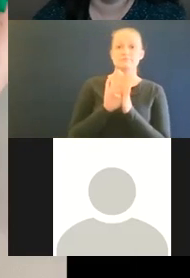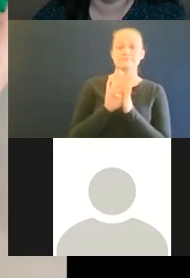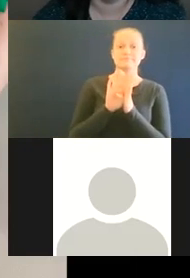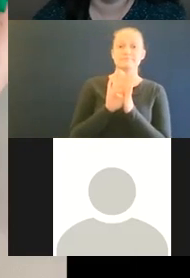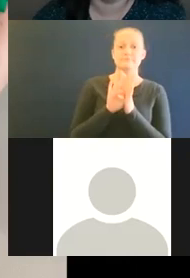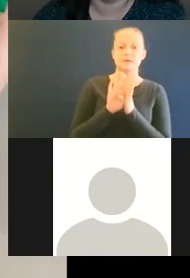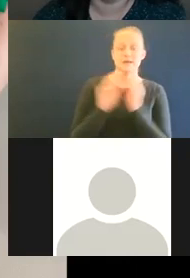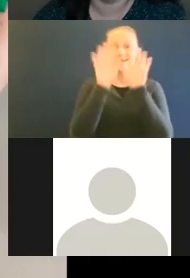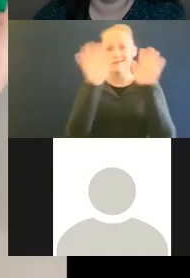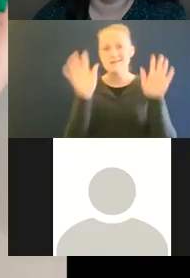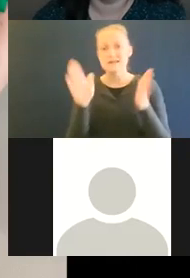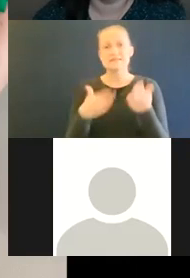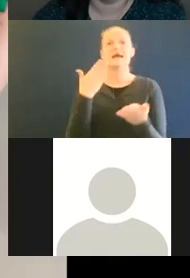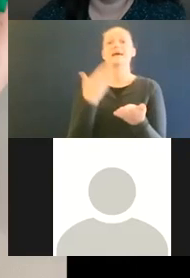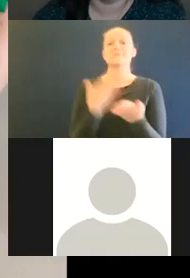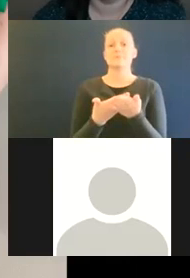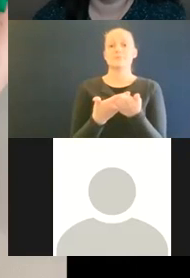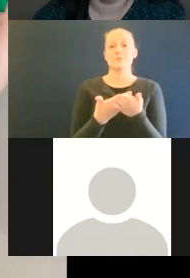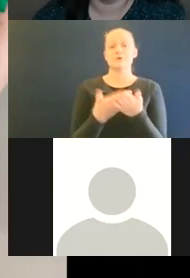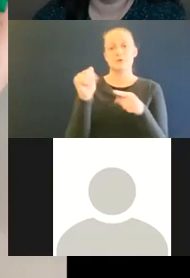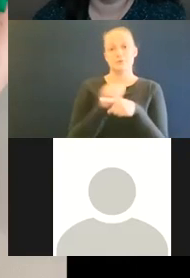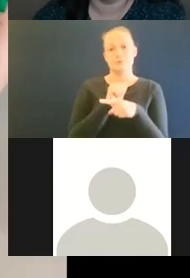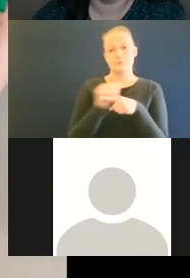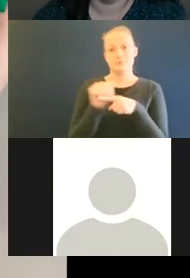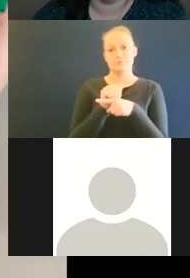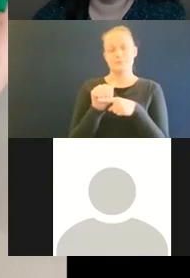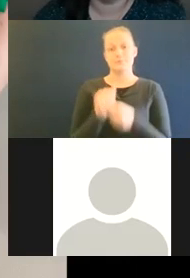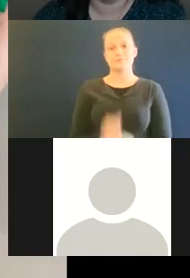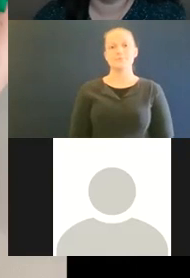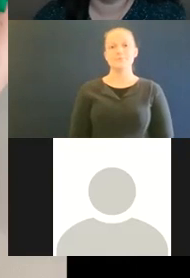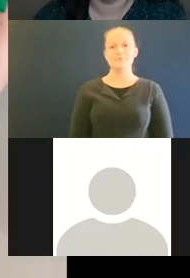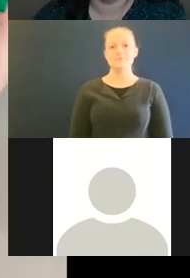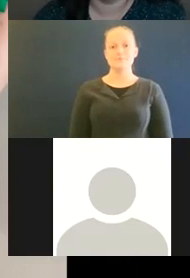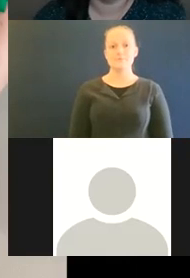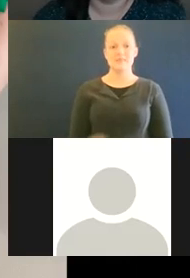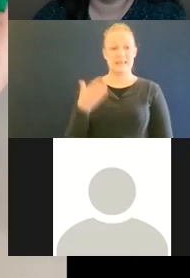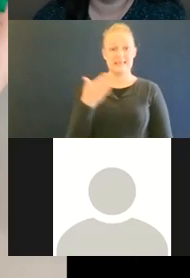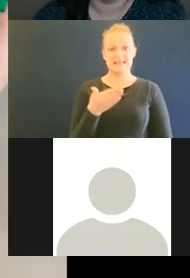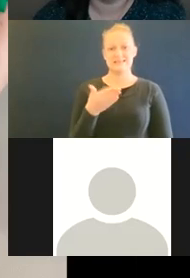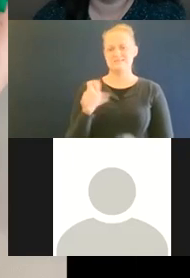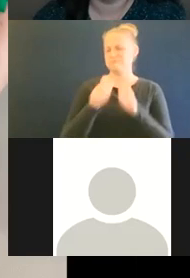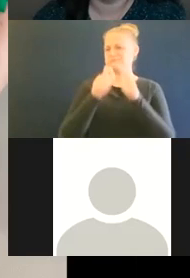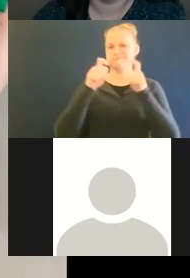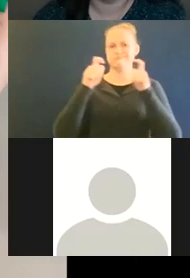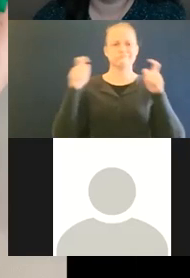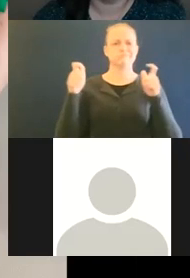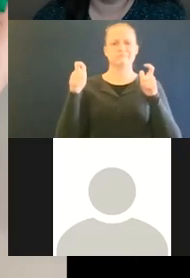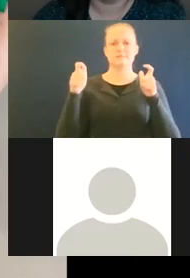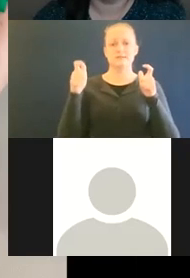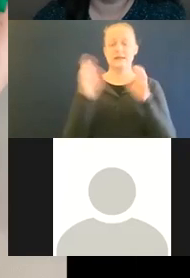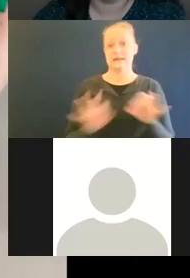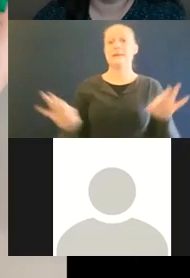evidence-based practice. This is, a really big key part of